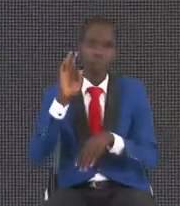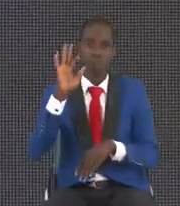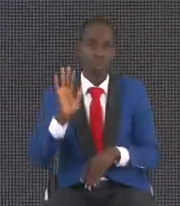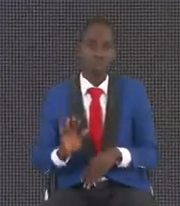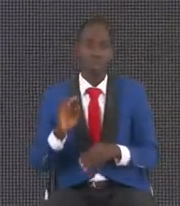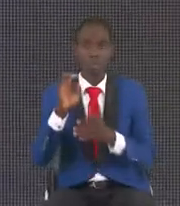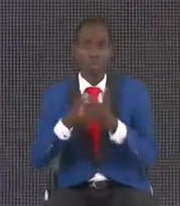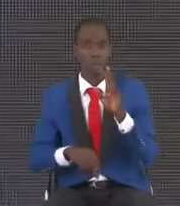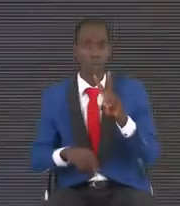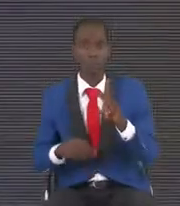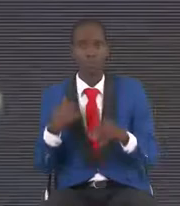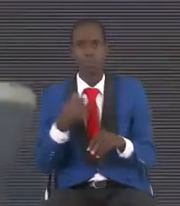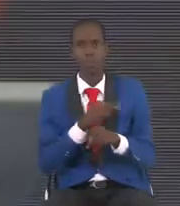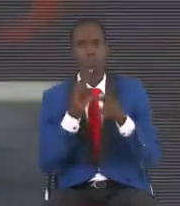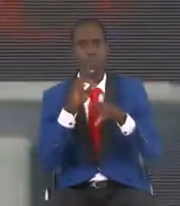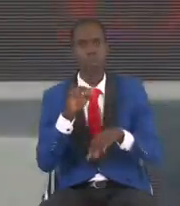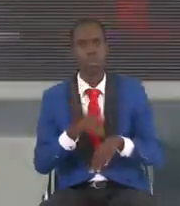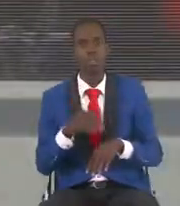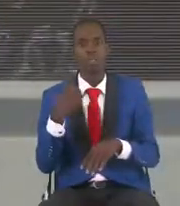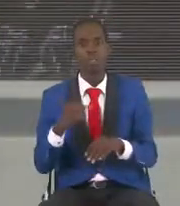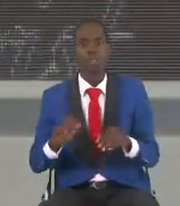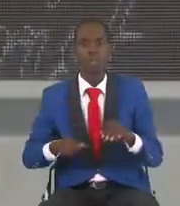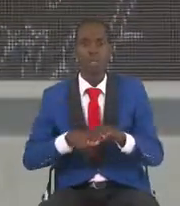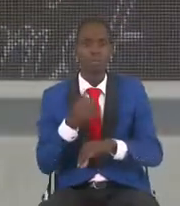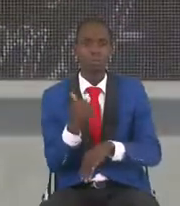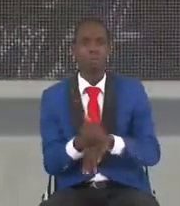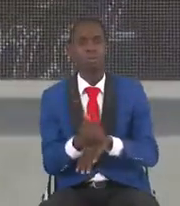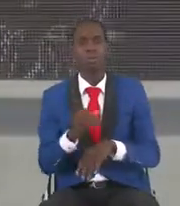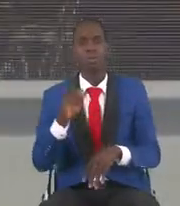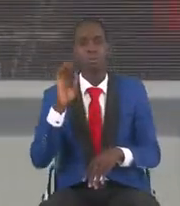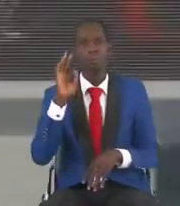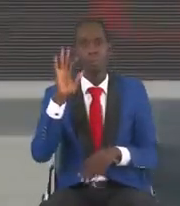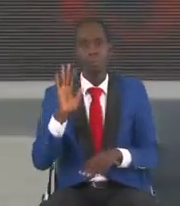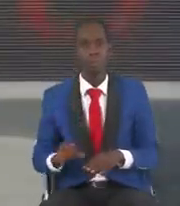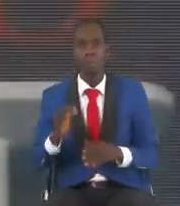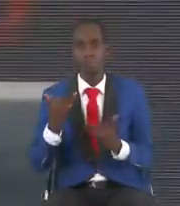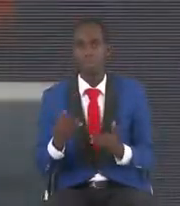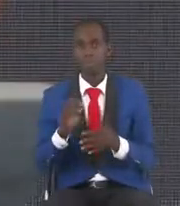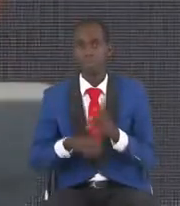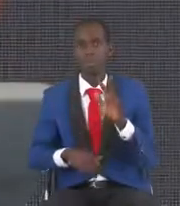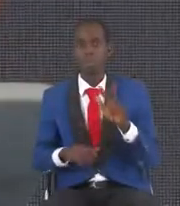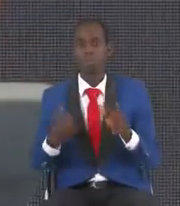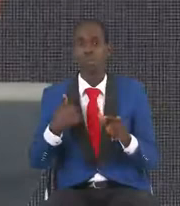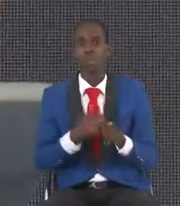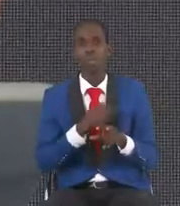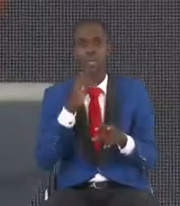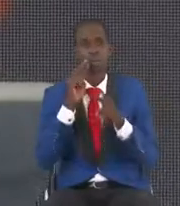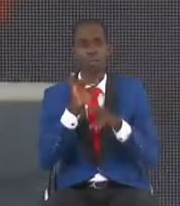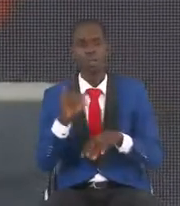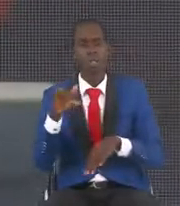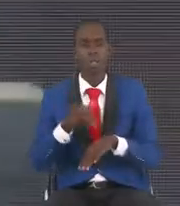we look at the approved minister. And chapter 3 now, we're looking at the